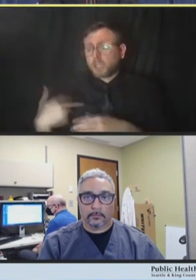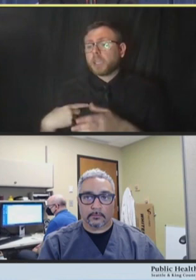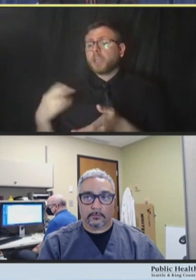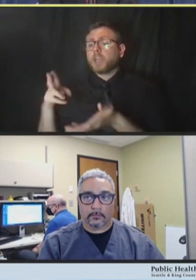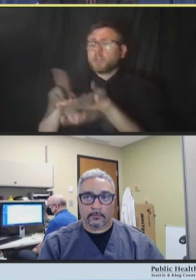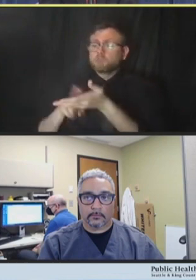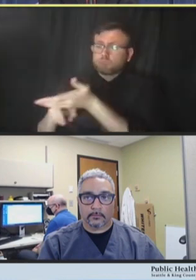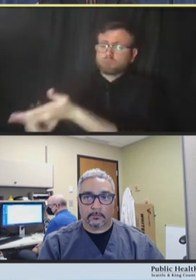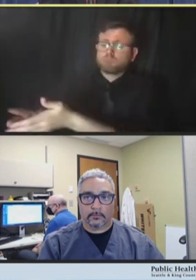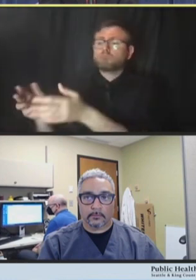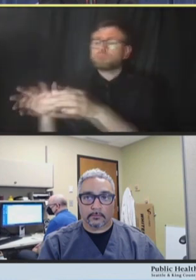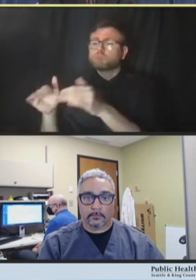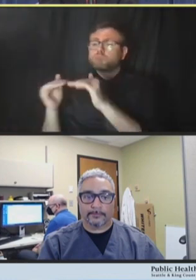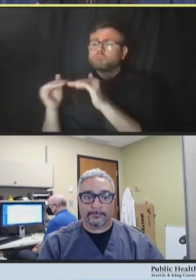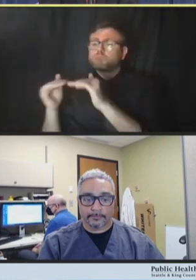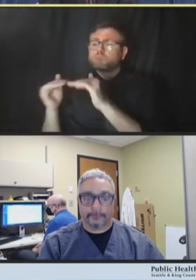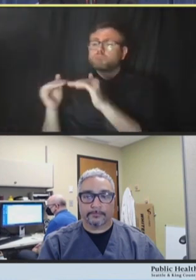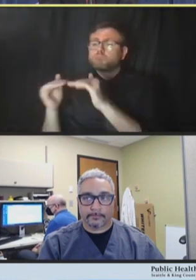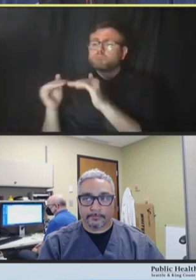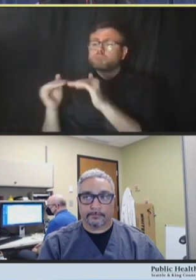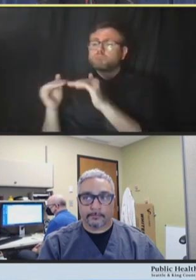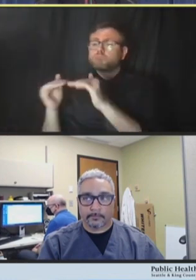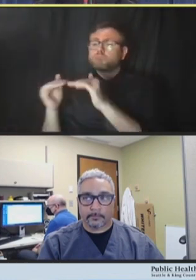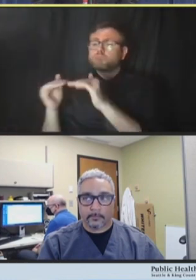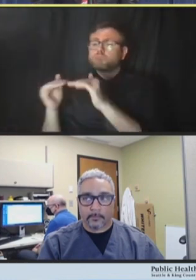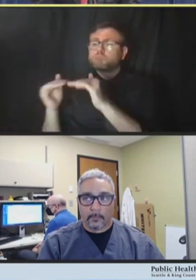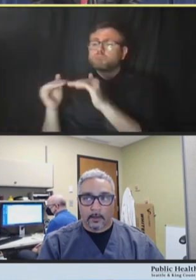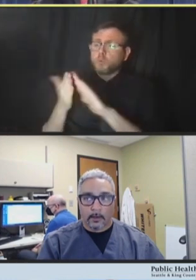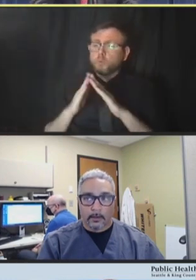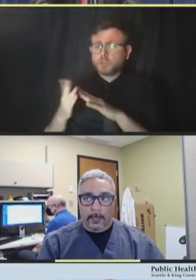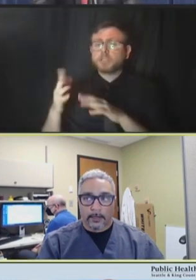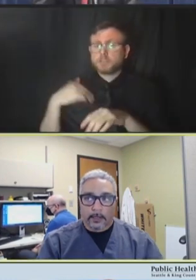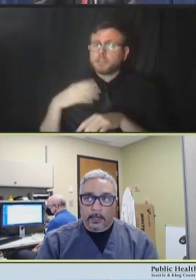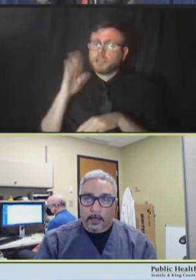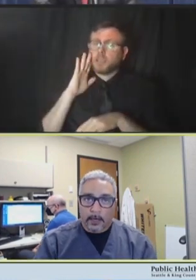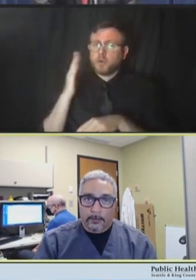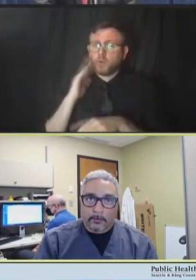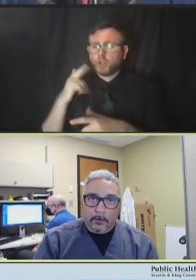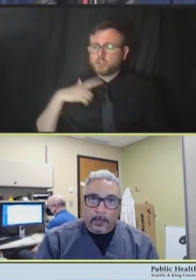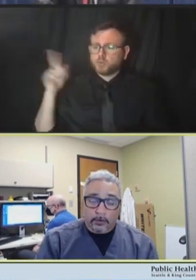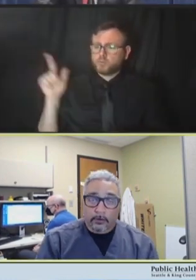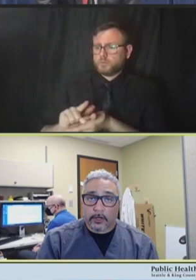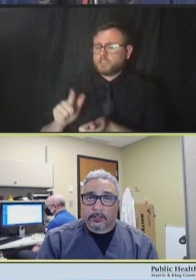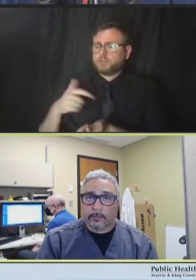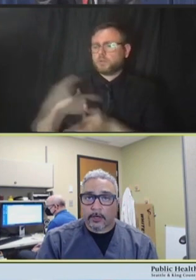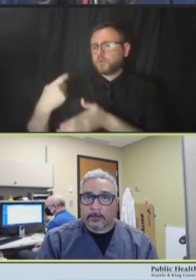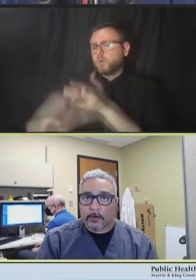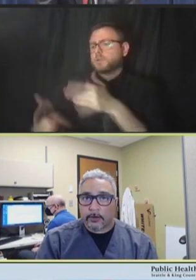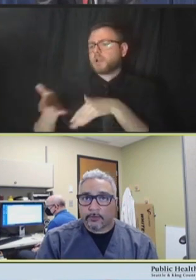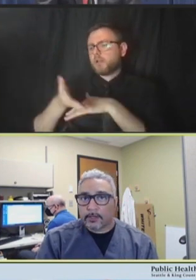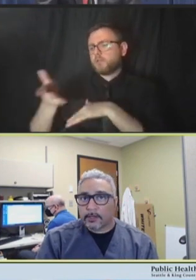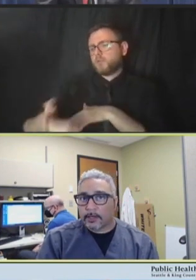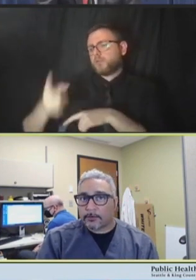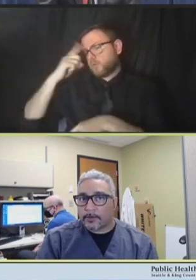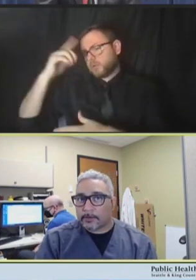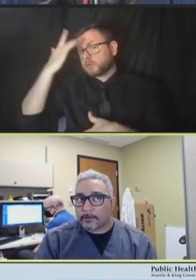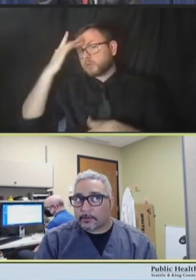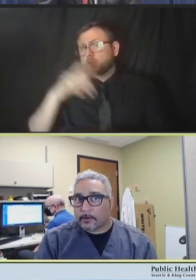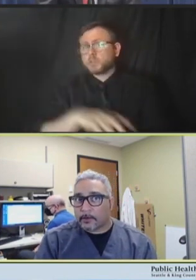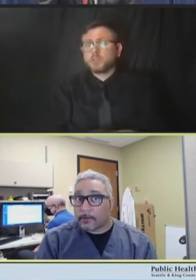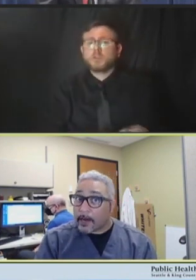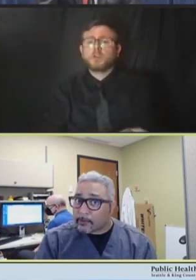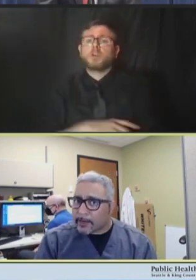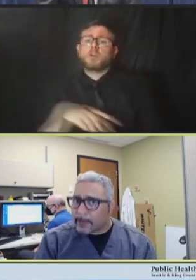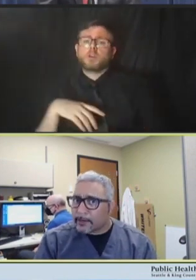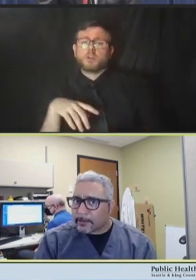many populations. Thank you. Yeah, and to answer your question about, how do we increase